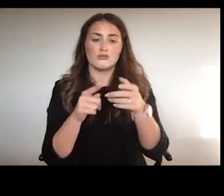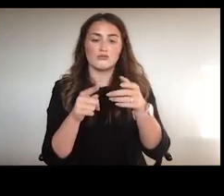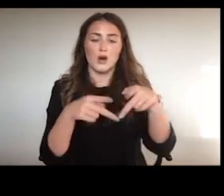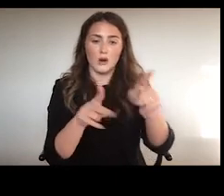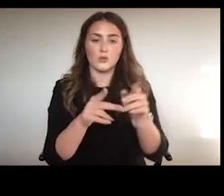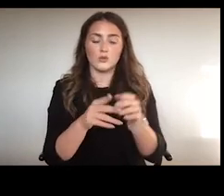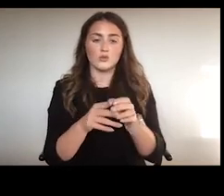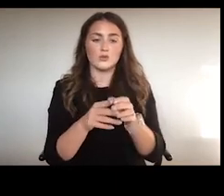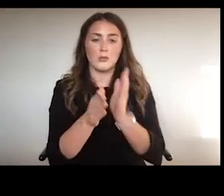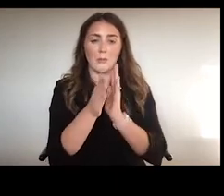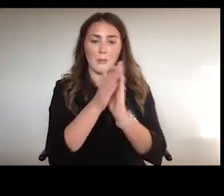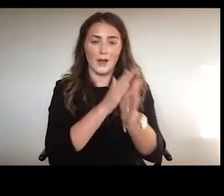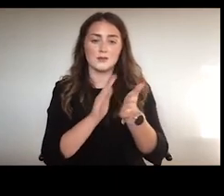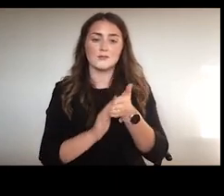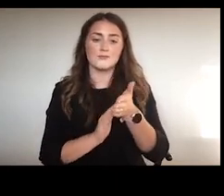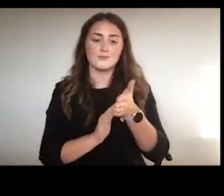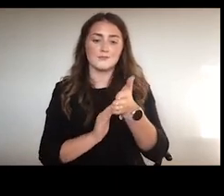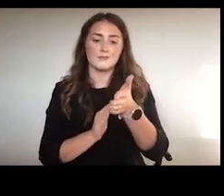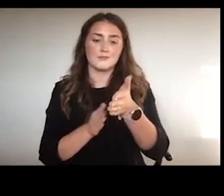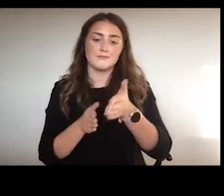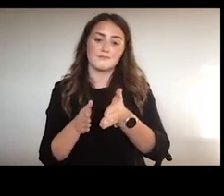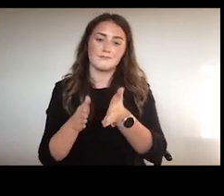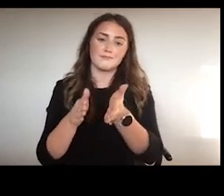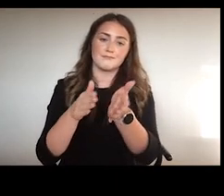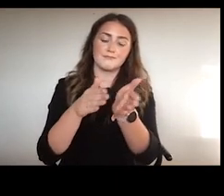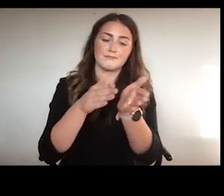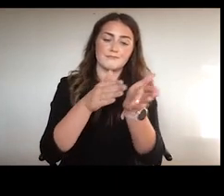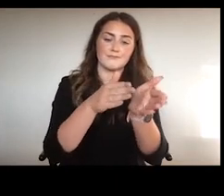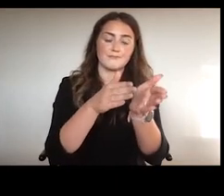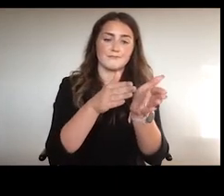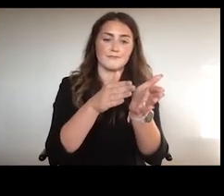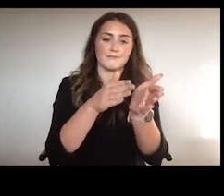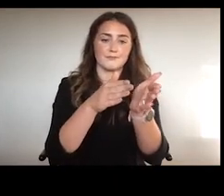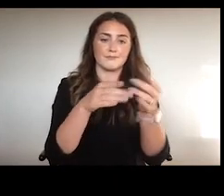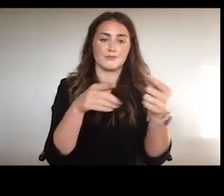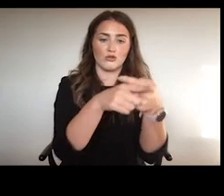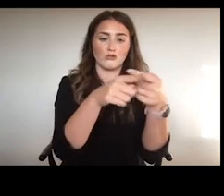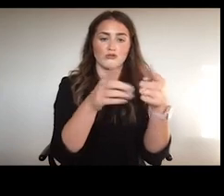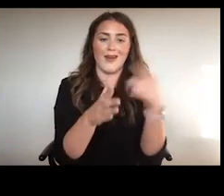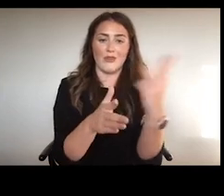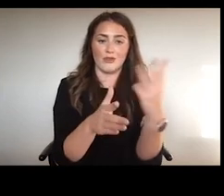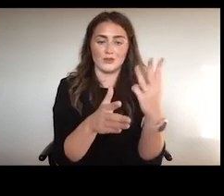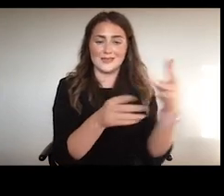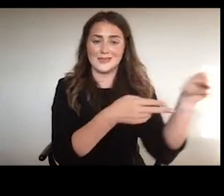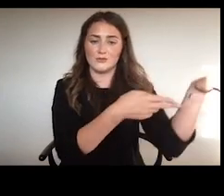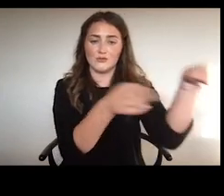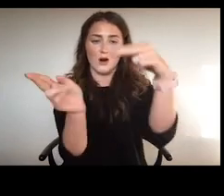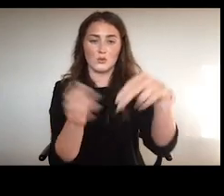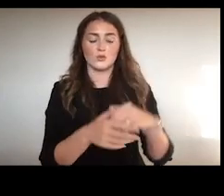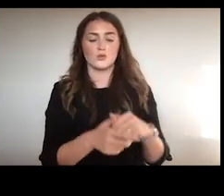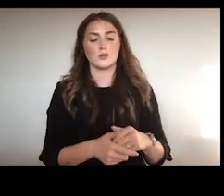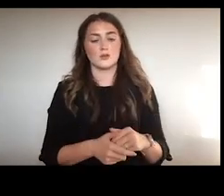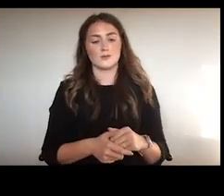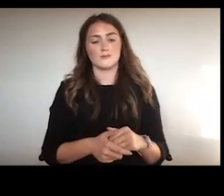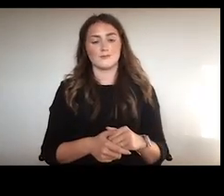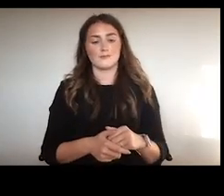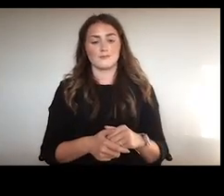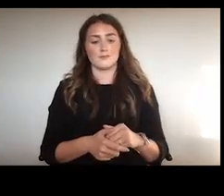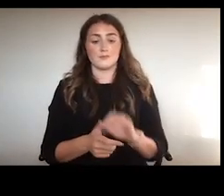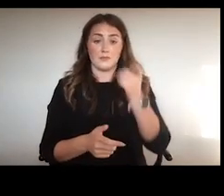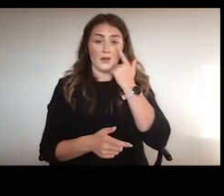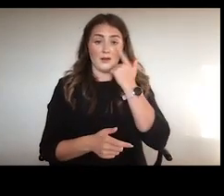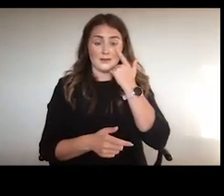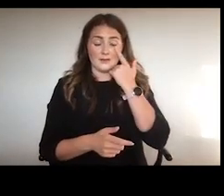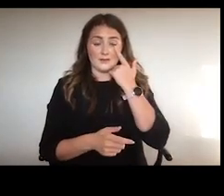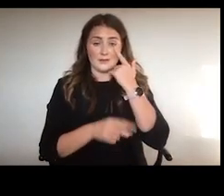Road and Holford Road green bridges. There are a couple of other more bridges as it swings to the west before it meets the A13